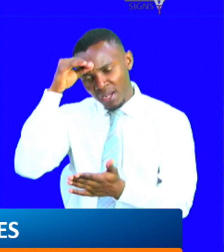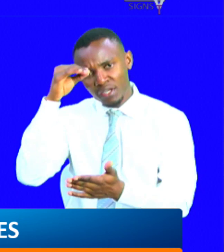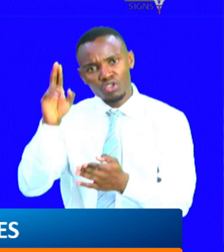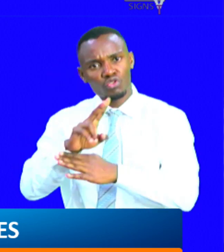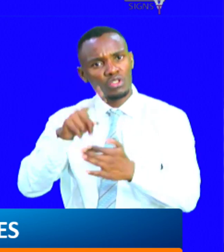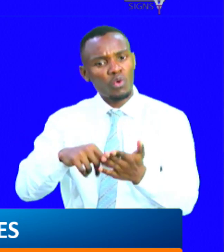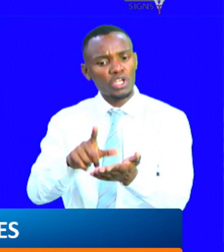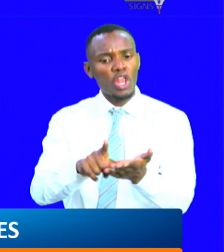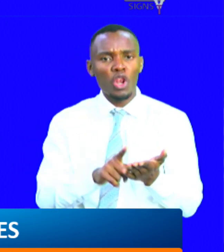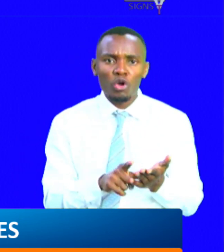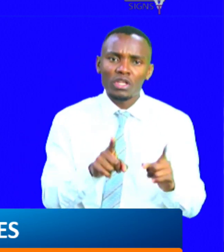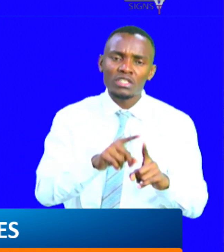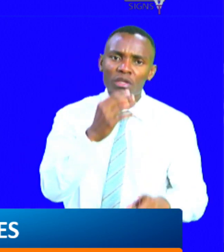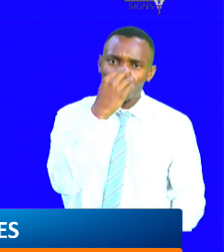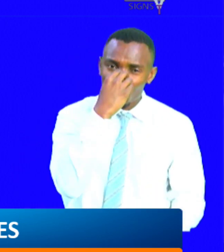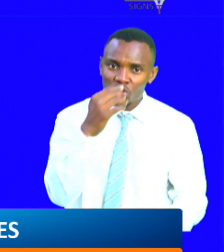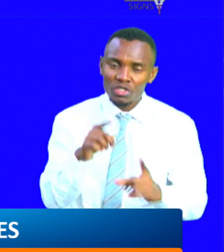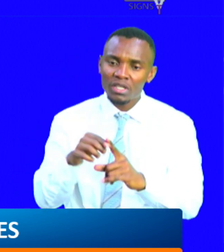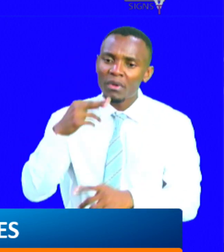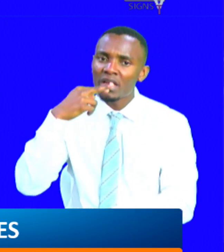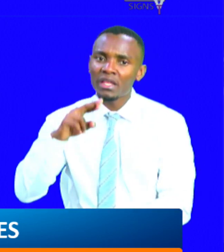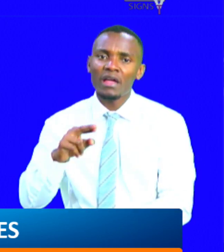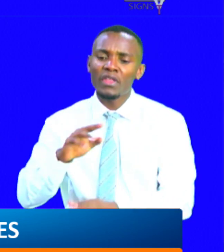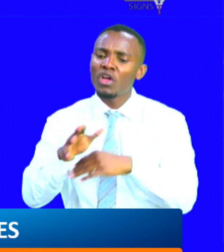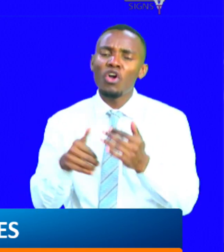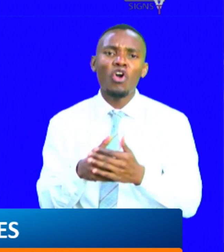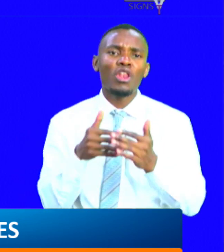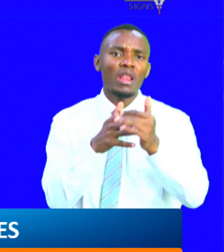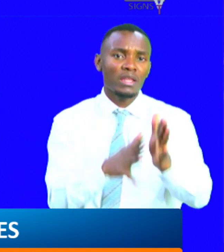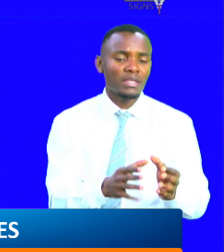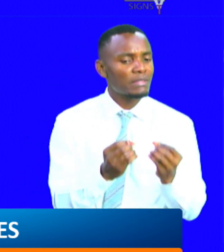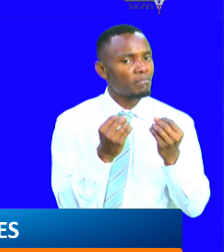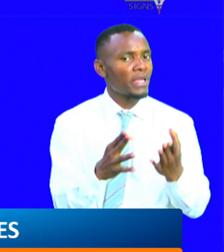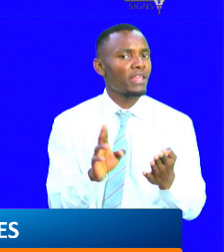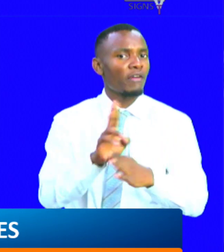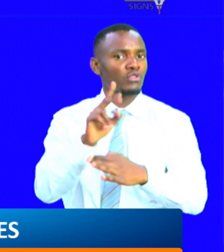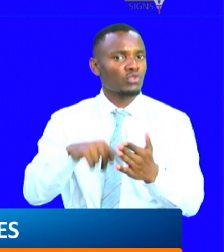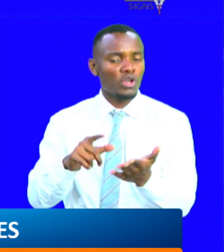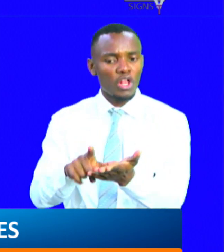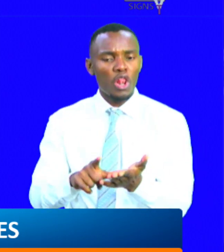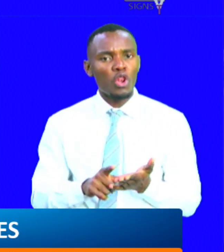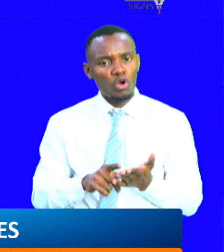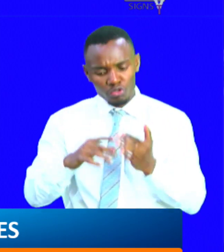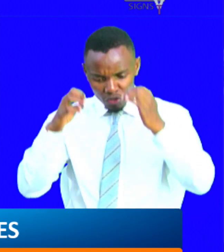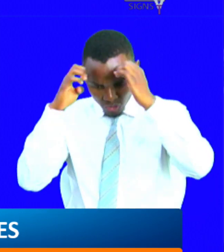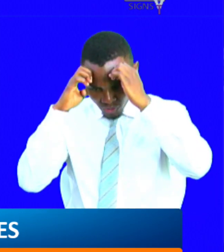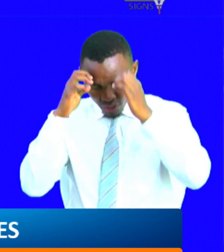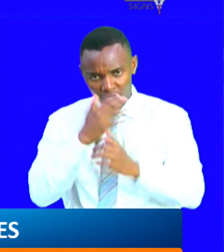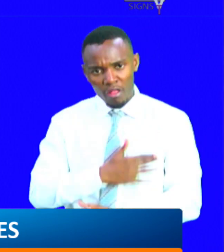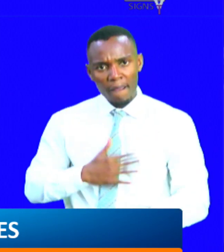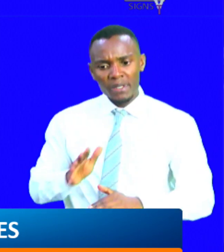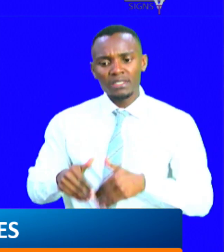Gachagua amesoma na loan. Sisi zote viongozi wengi wetu tumesoma na nini? Patia watoto